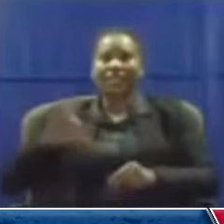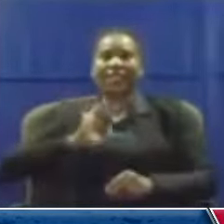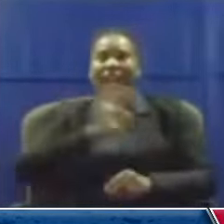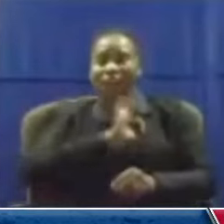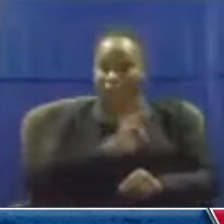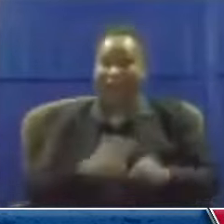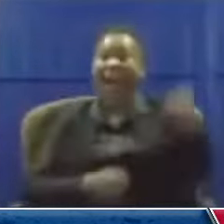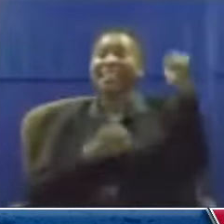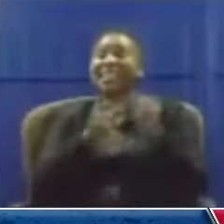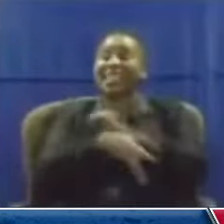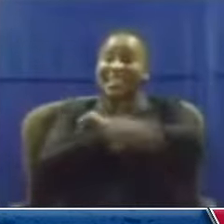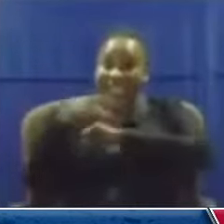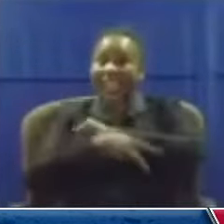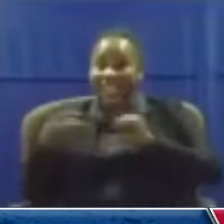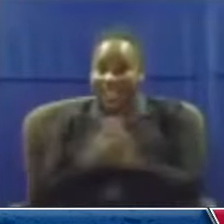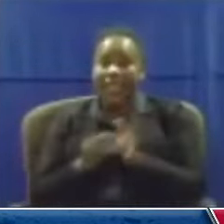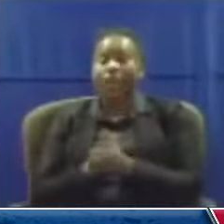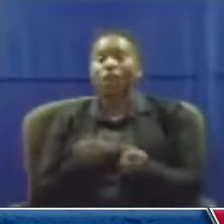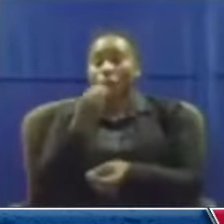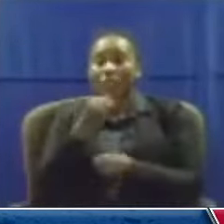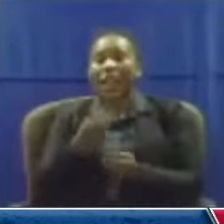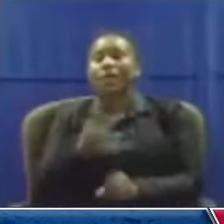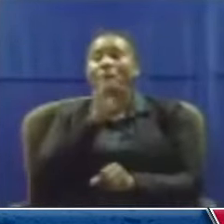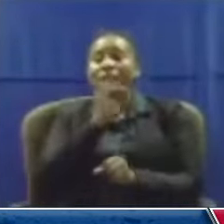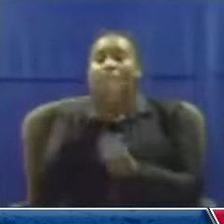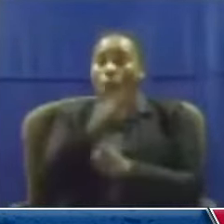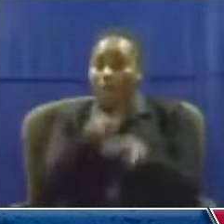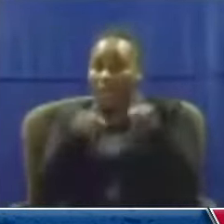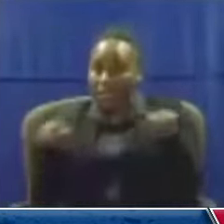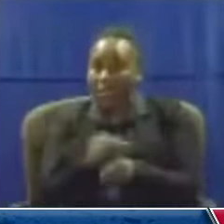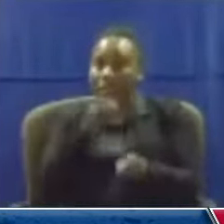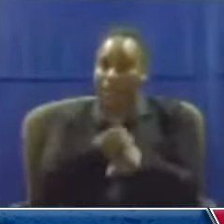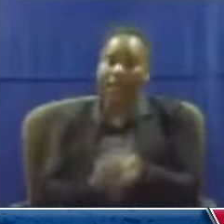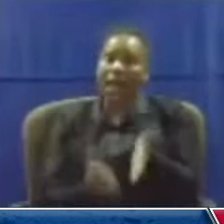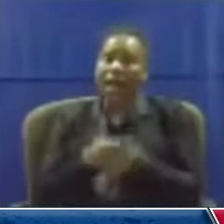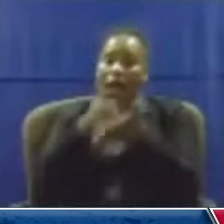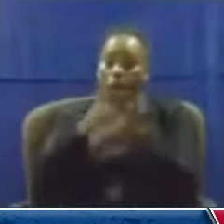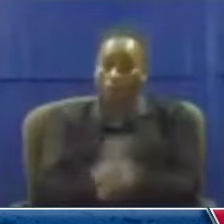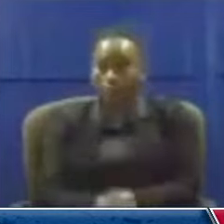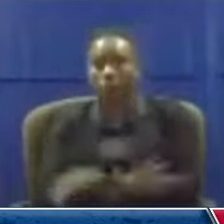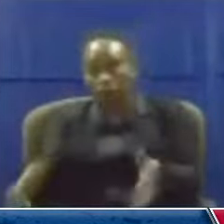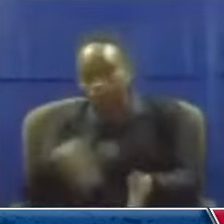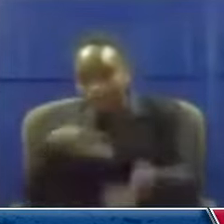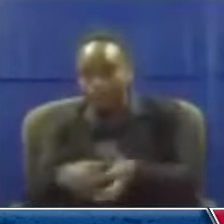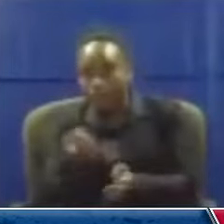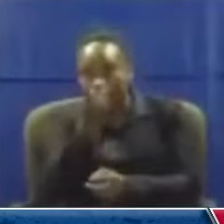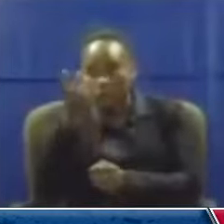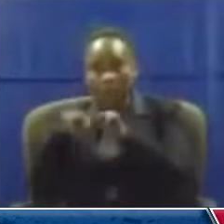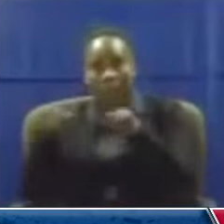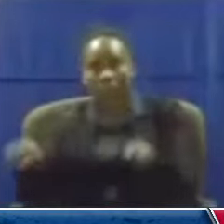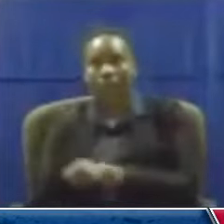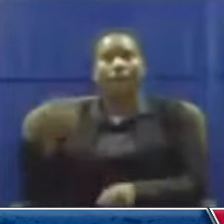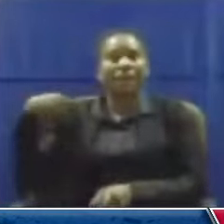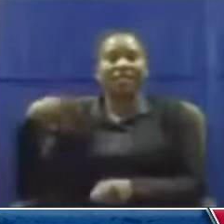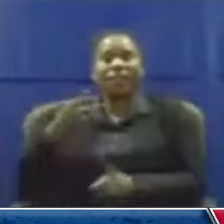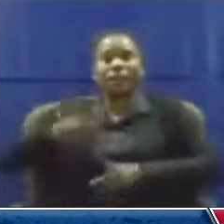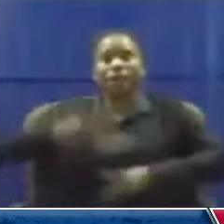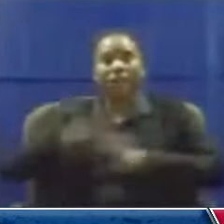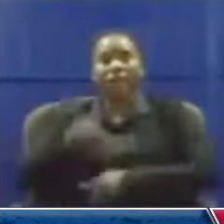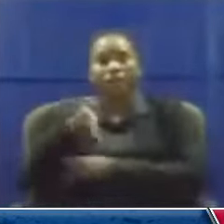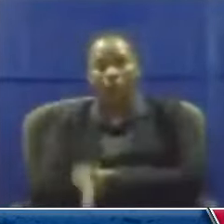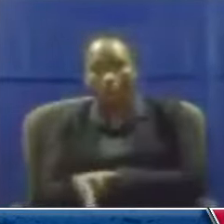stealing the care packages meant for the rescuers. And when the ministers finally arrive, they